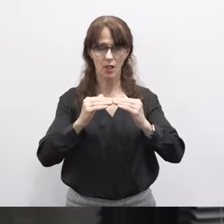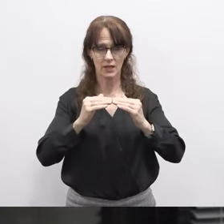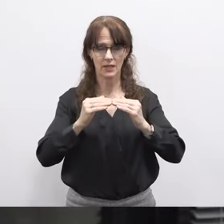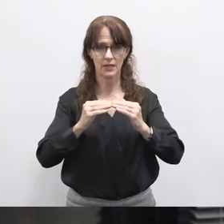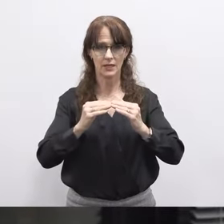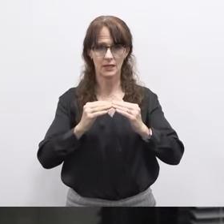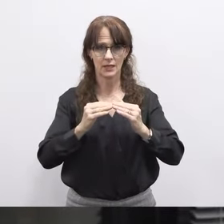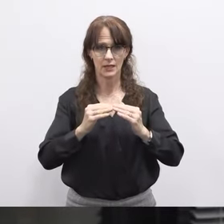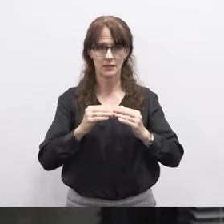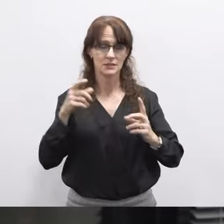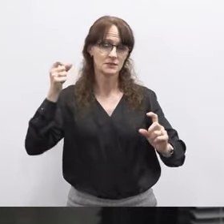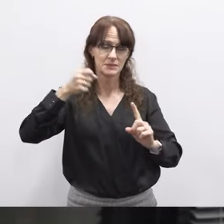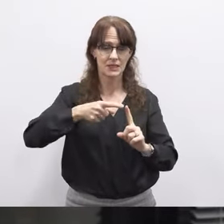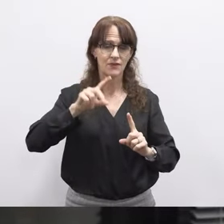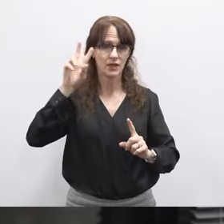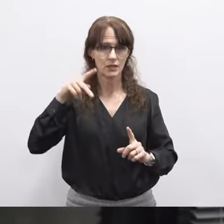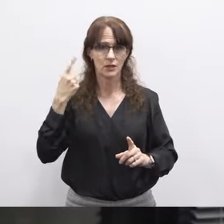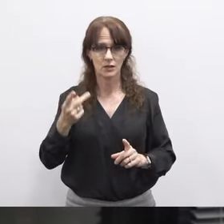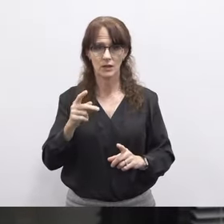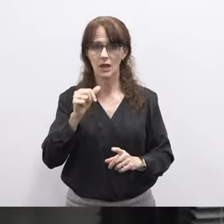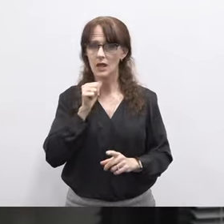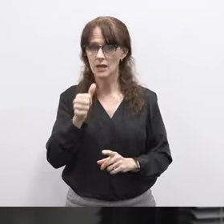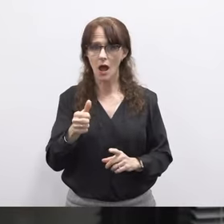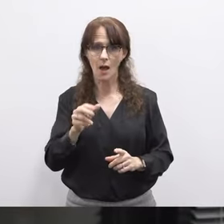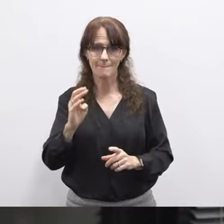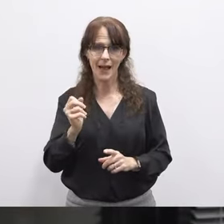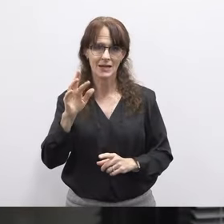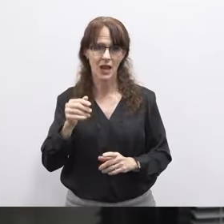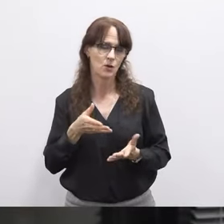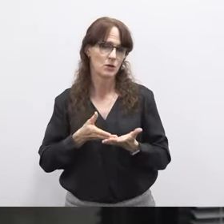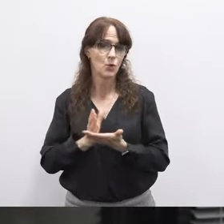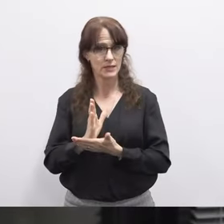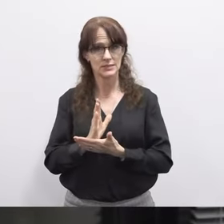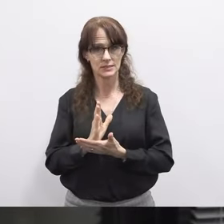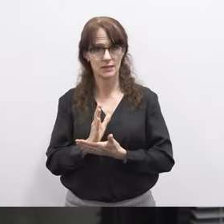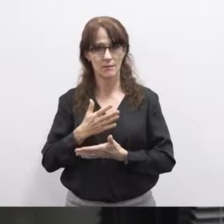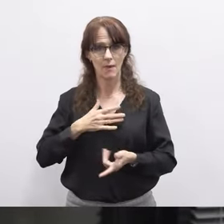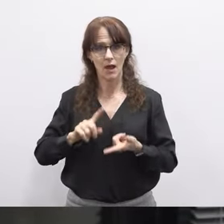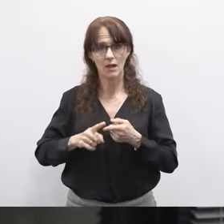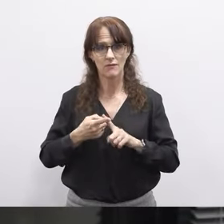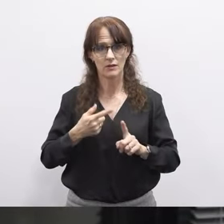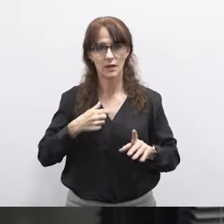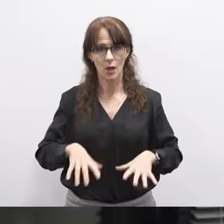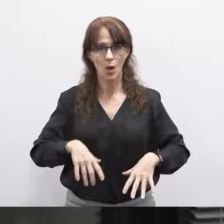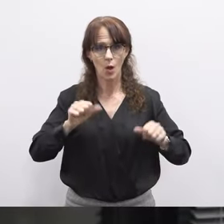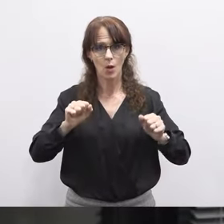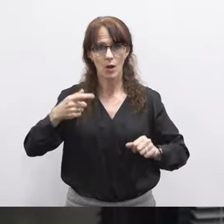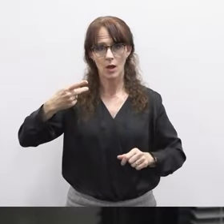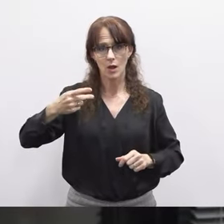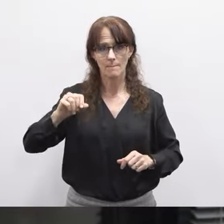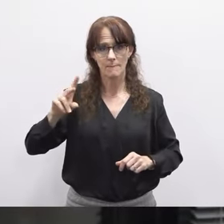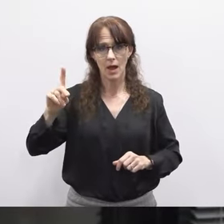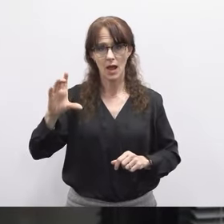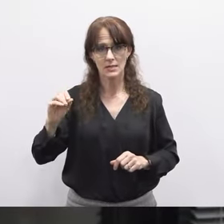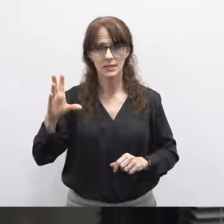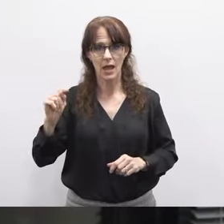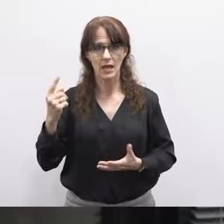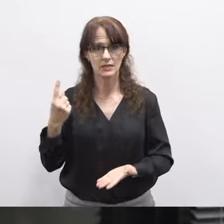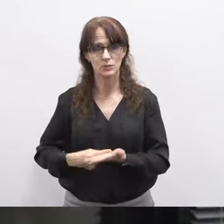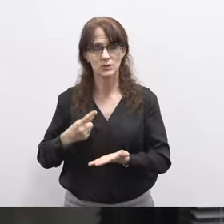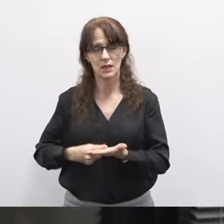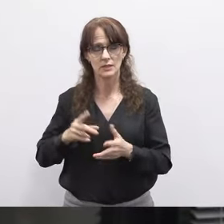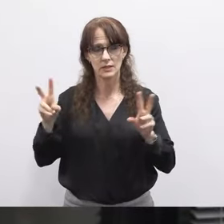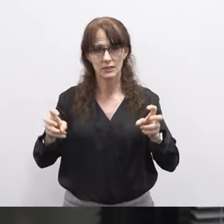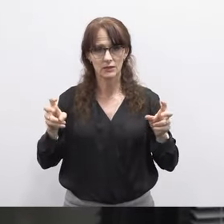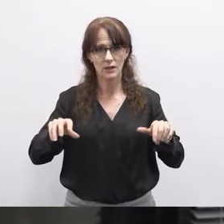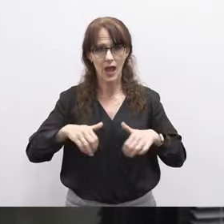specifically transgender and non-binary rights. In fact, my friends and I host a podcast in which we discuss these